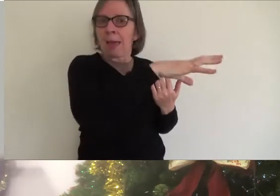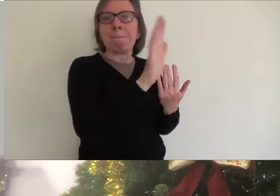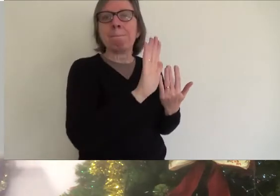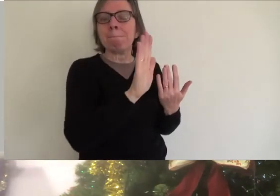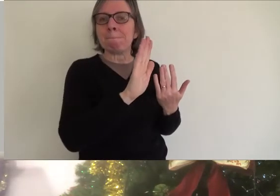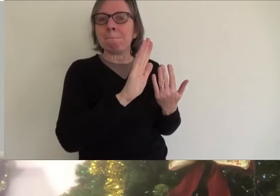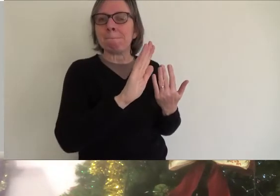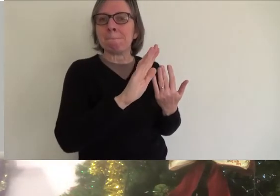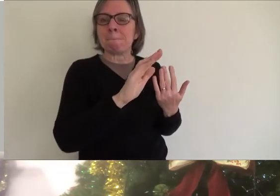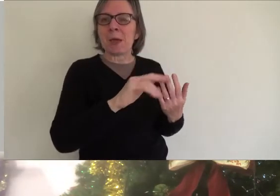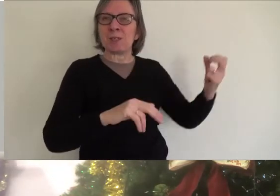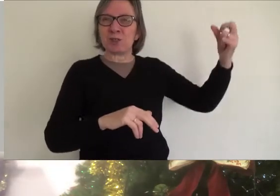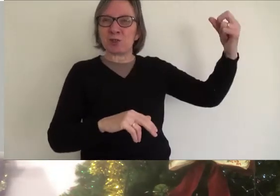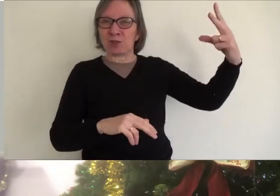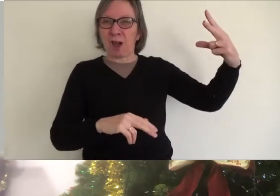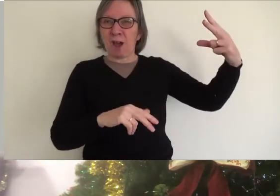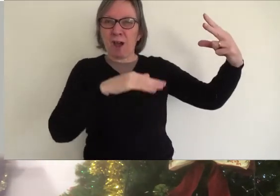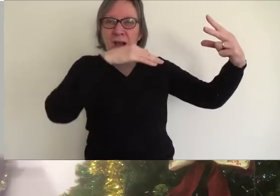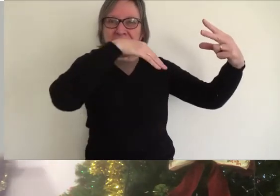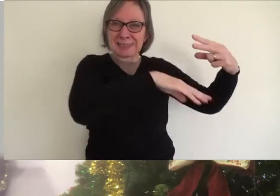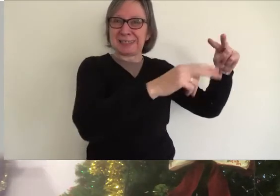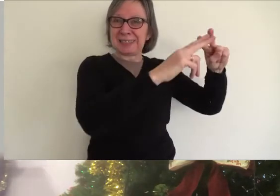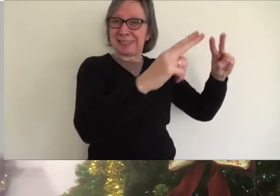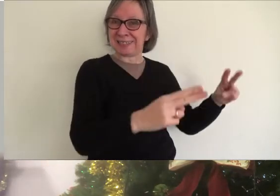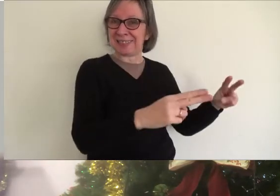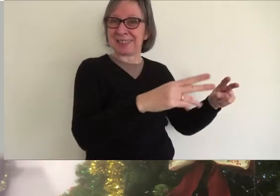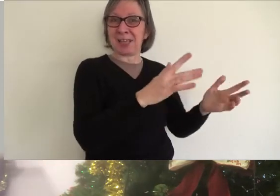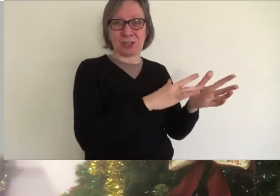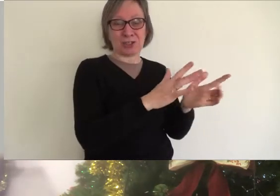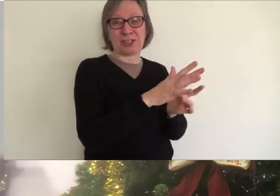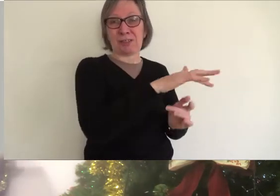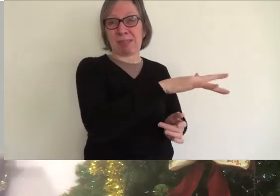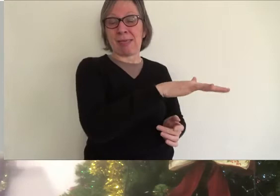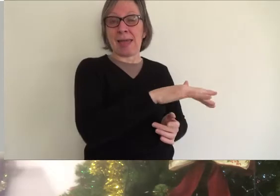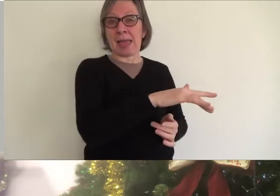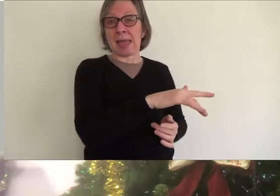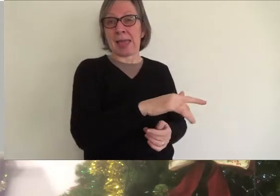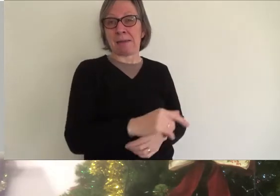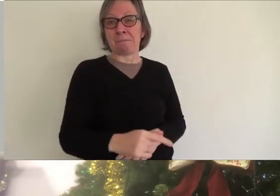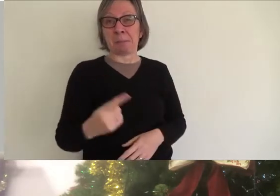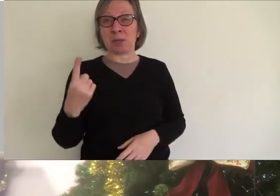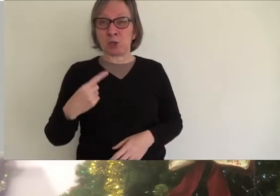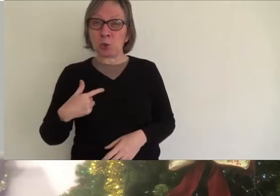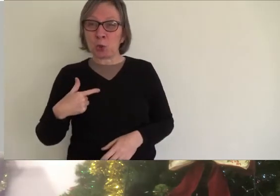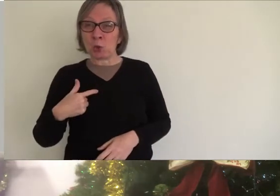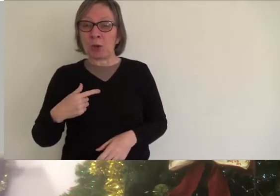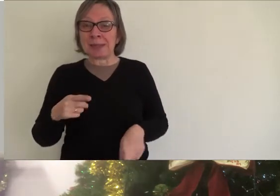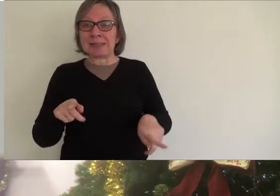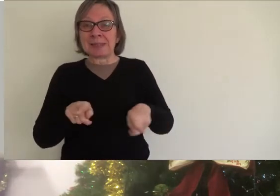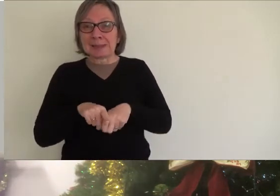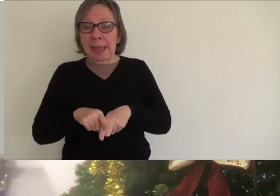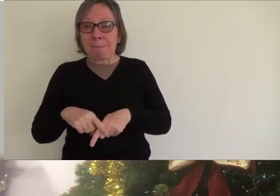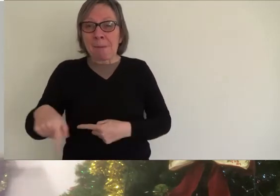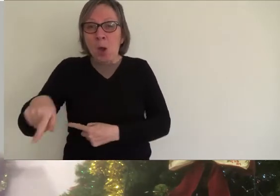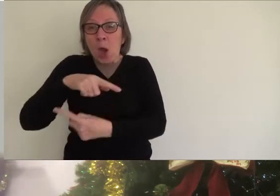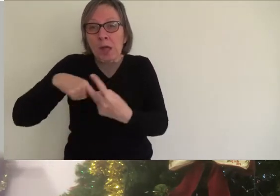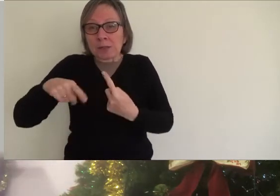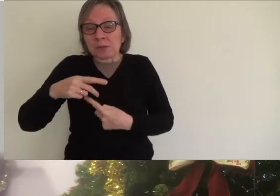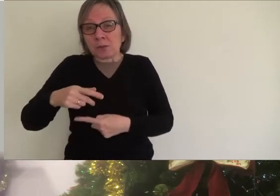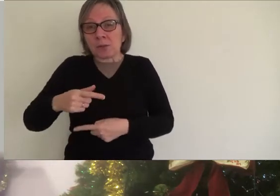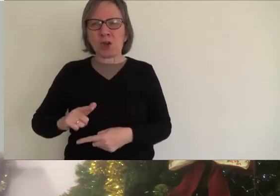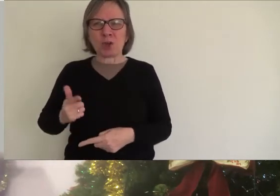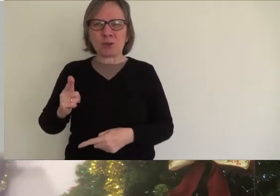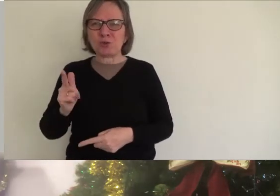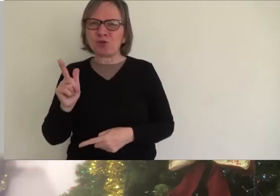Remember, your journey to Jesus might be slow and it might be gradual. In some ways, it might be